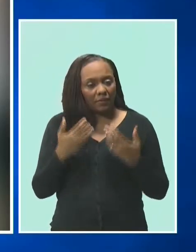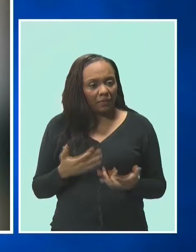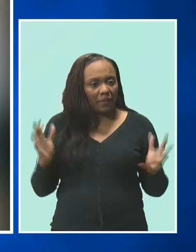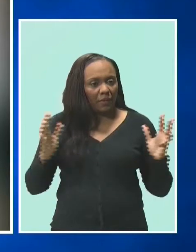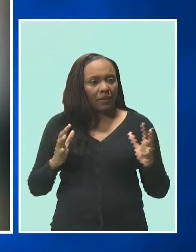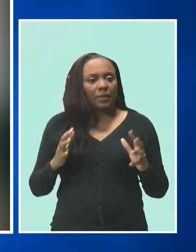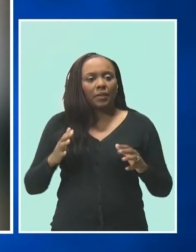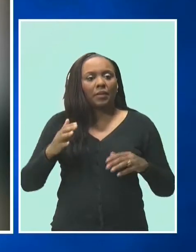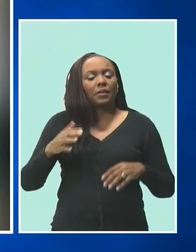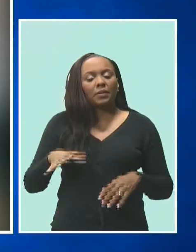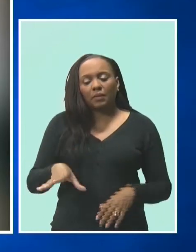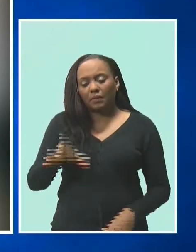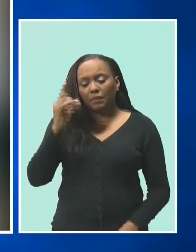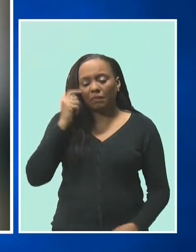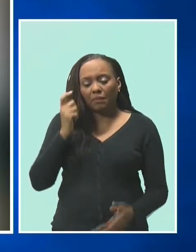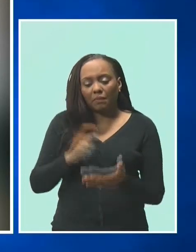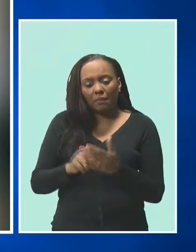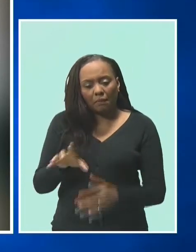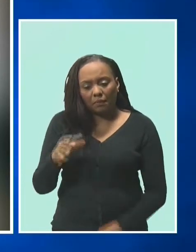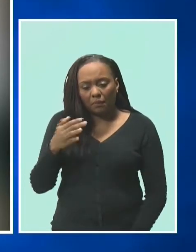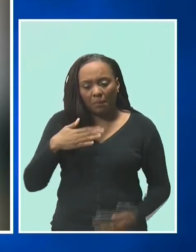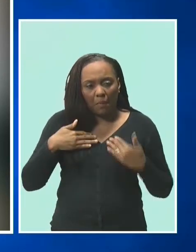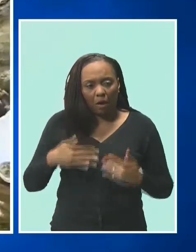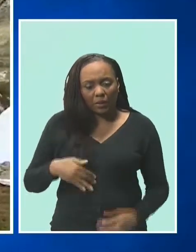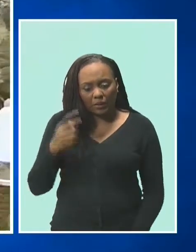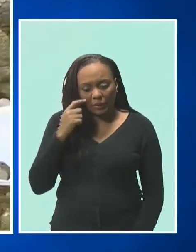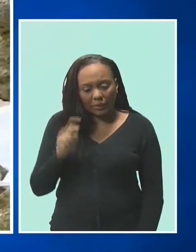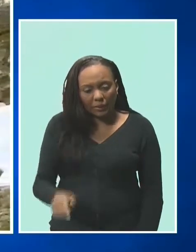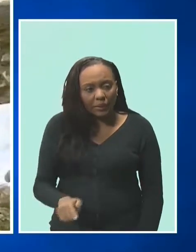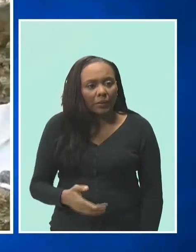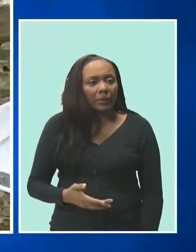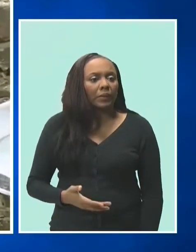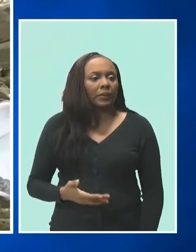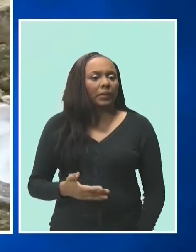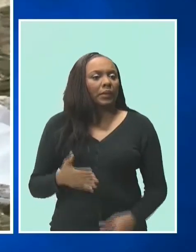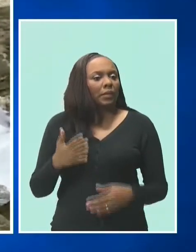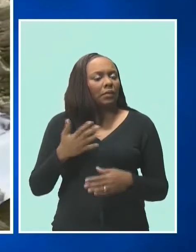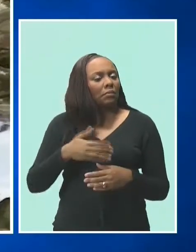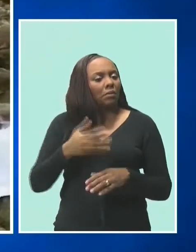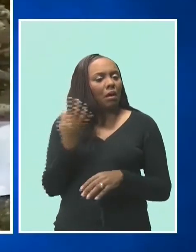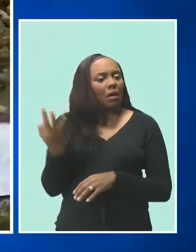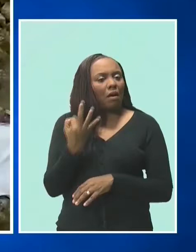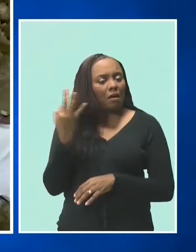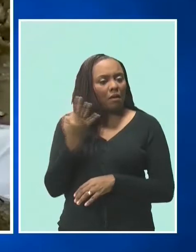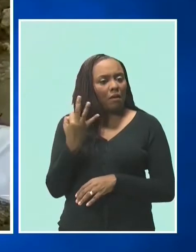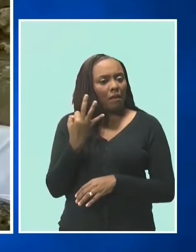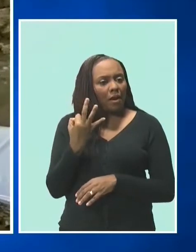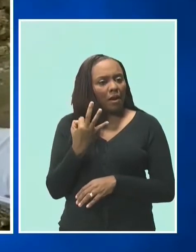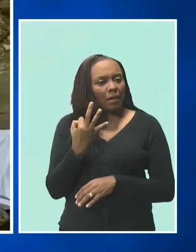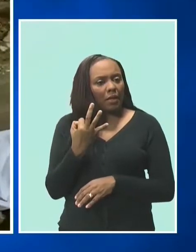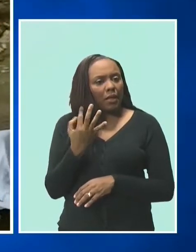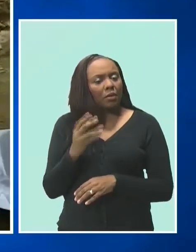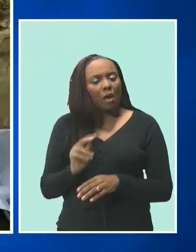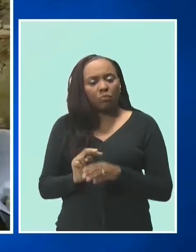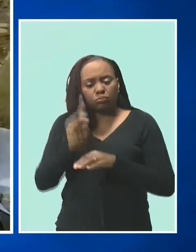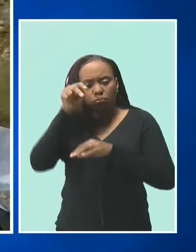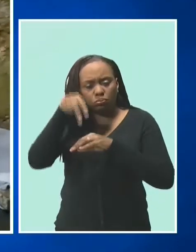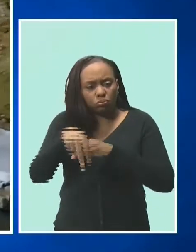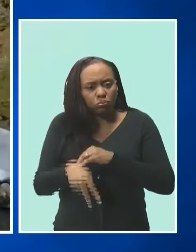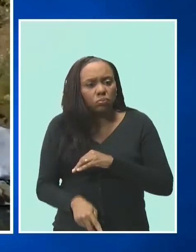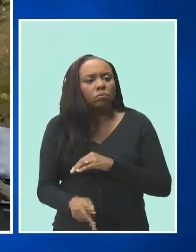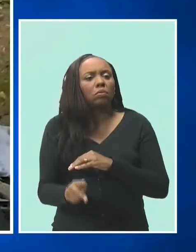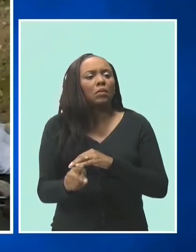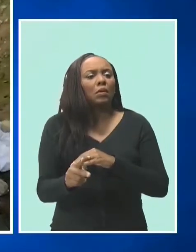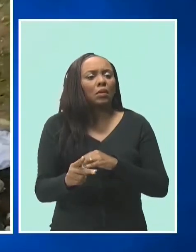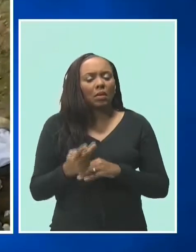on a beach near Tent Bay, from where he had set off with 3 others to go free diving on Friday. Now, a massive search and rescue